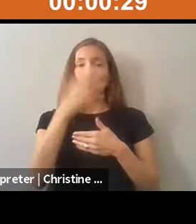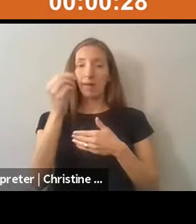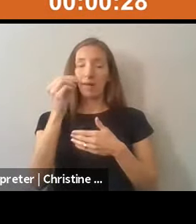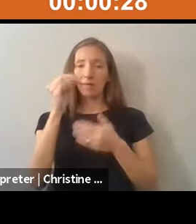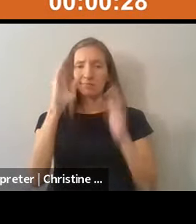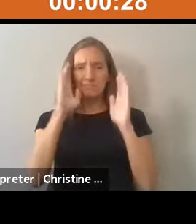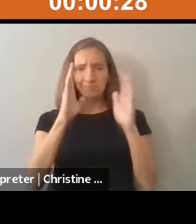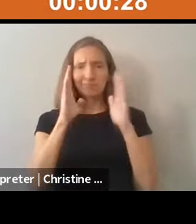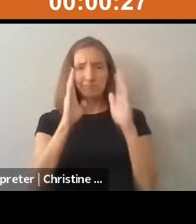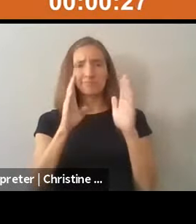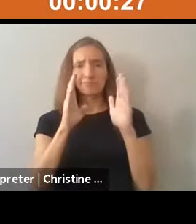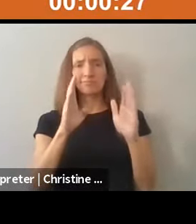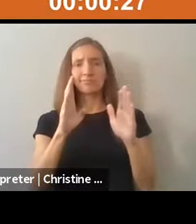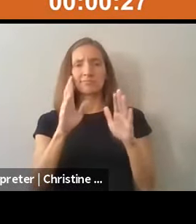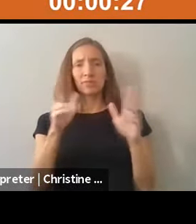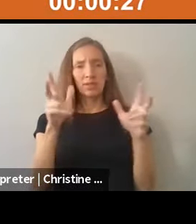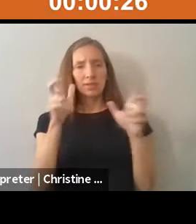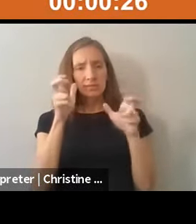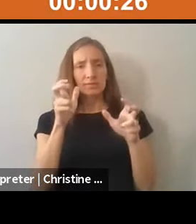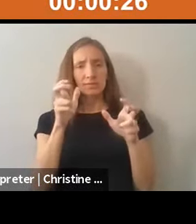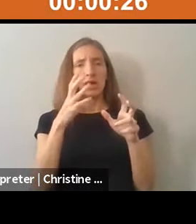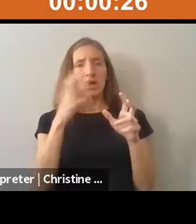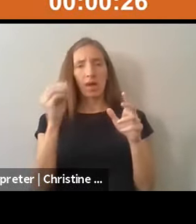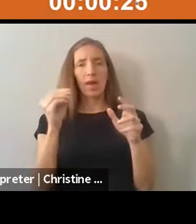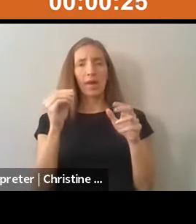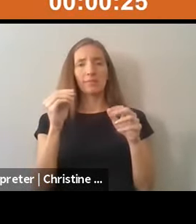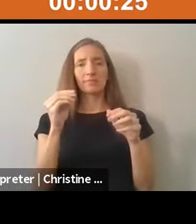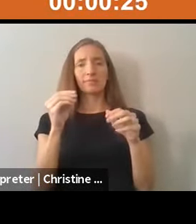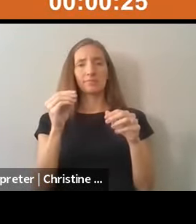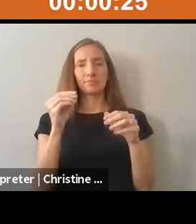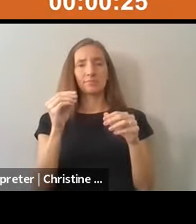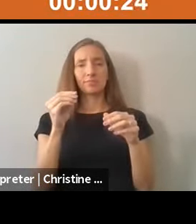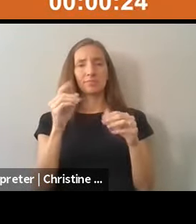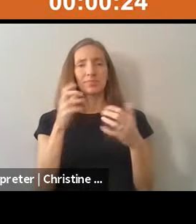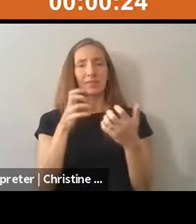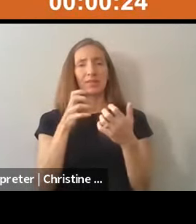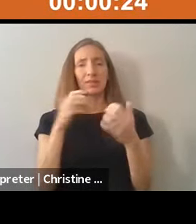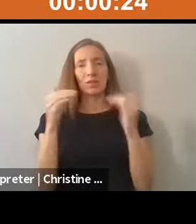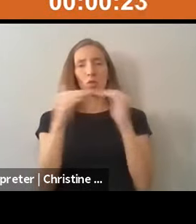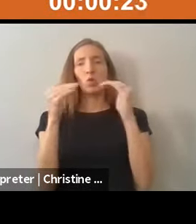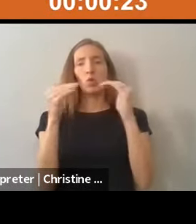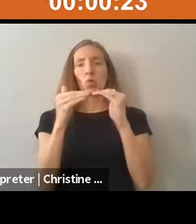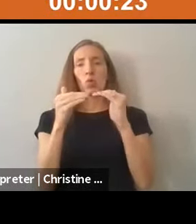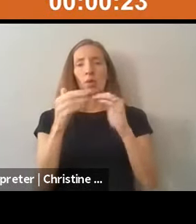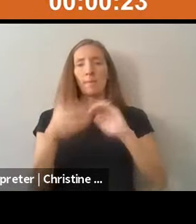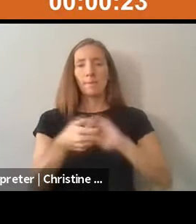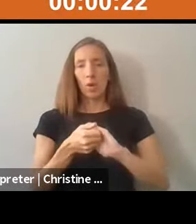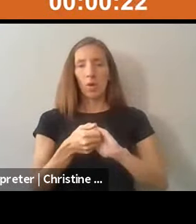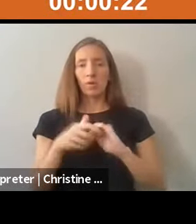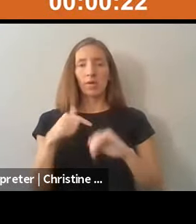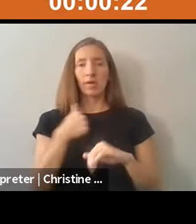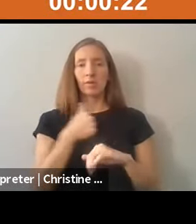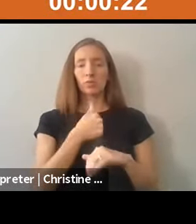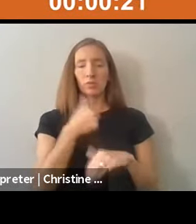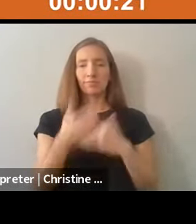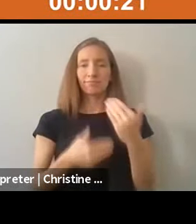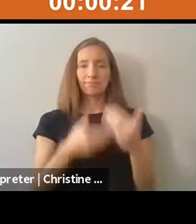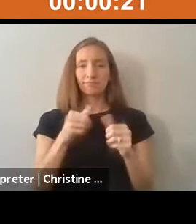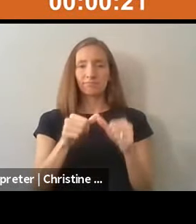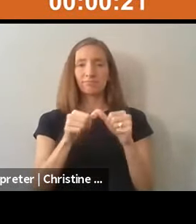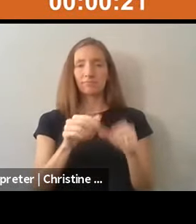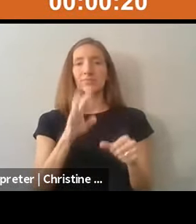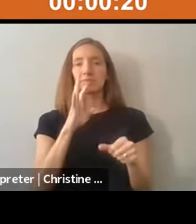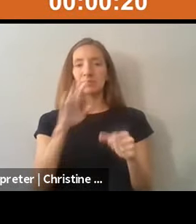partners as we chart a way forward that speaks to our commitment and belief in a reformed global multilateral